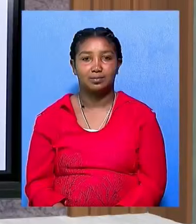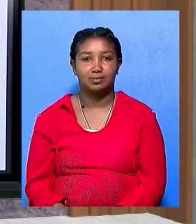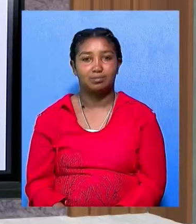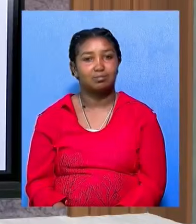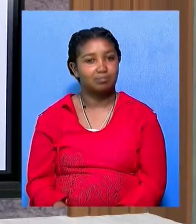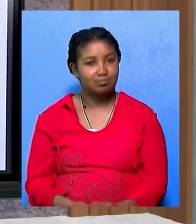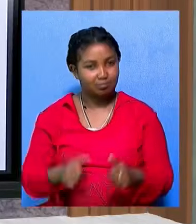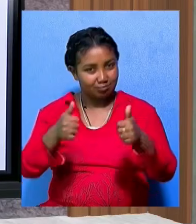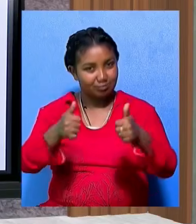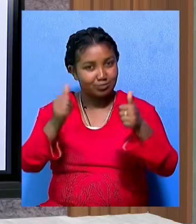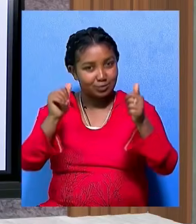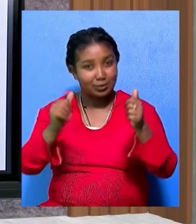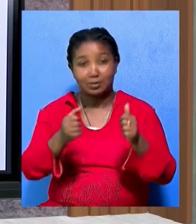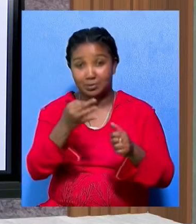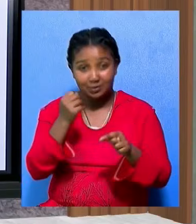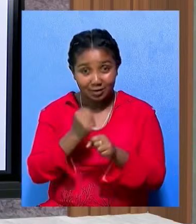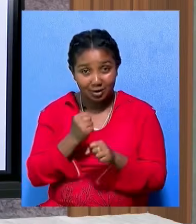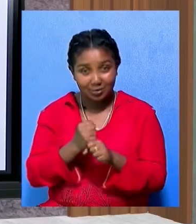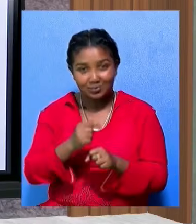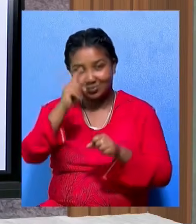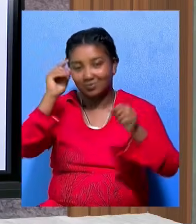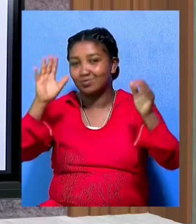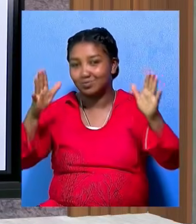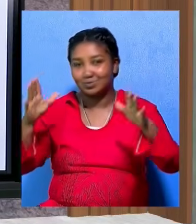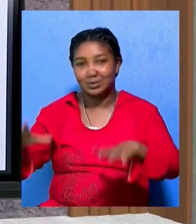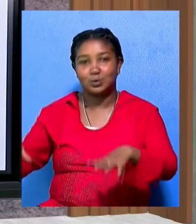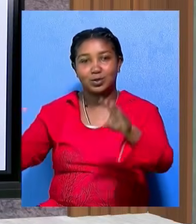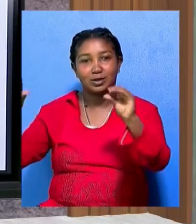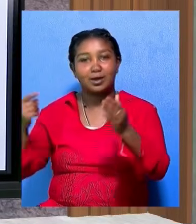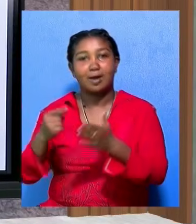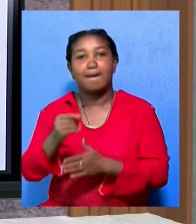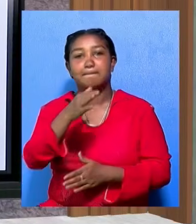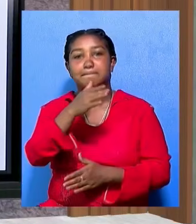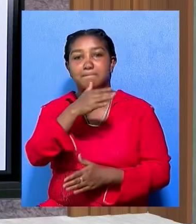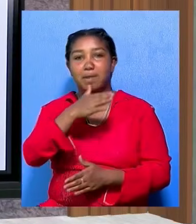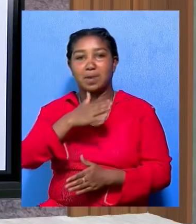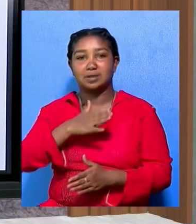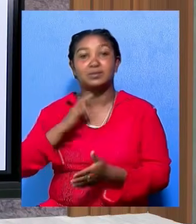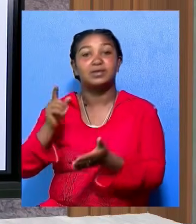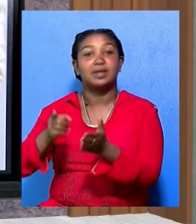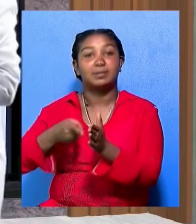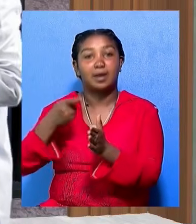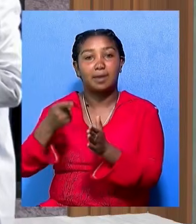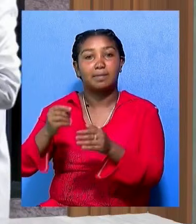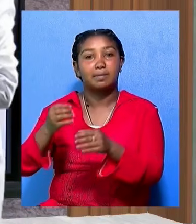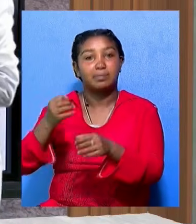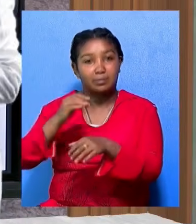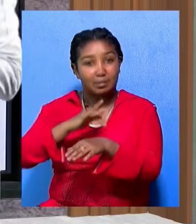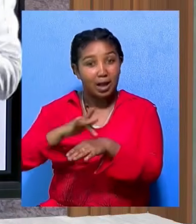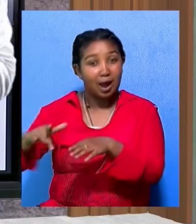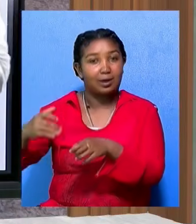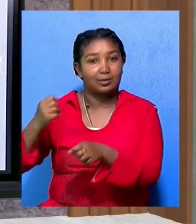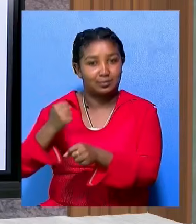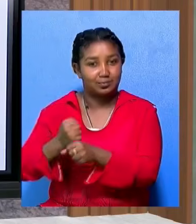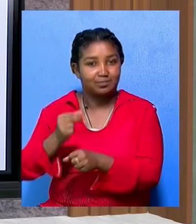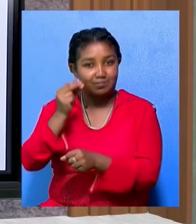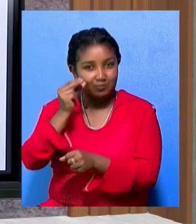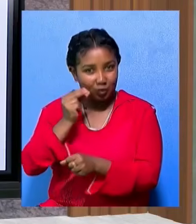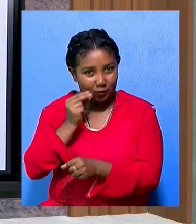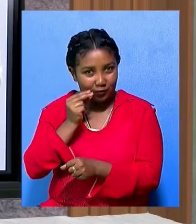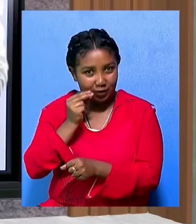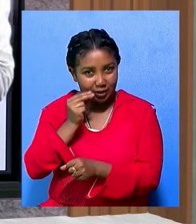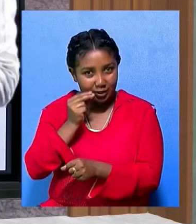Well done. I hope you did it. Nice student here. My mother sometimes blank make coffee. My mother